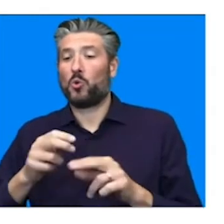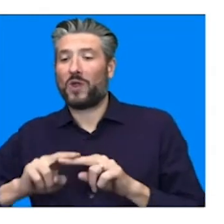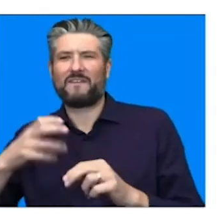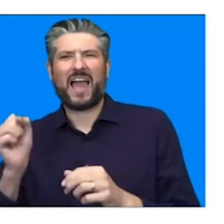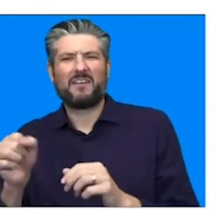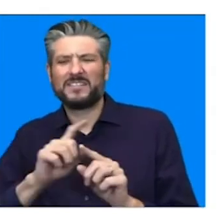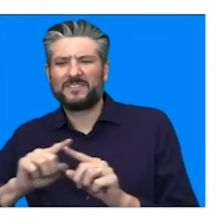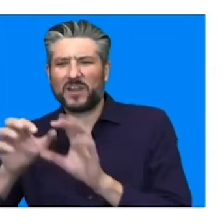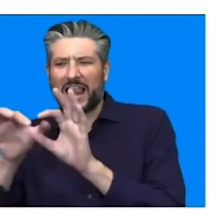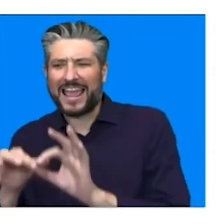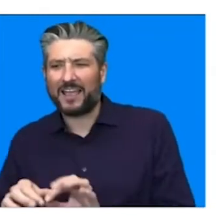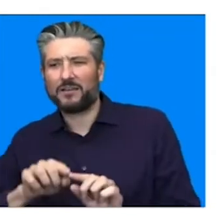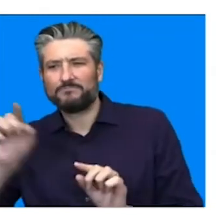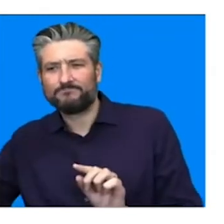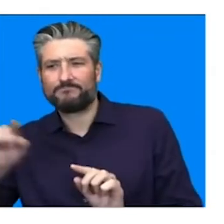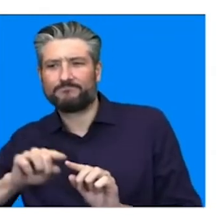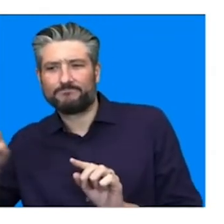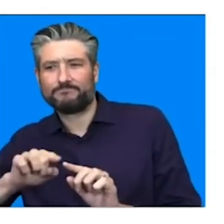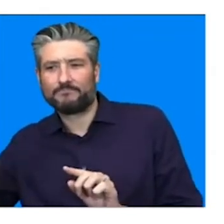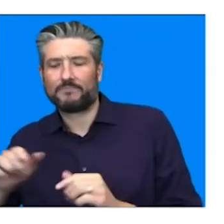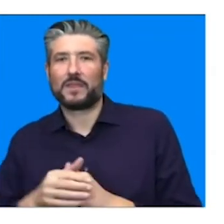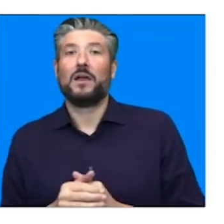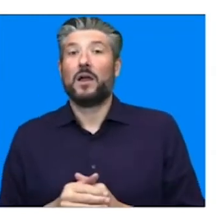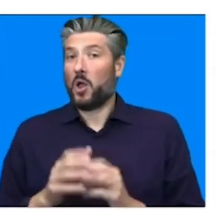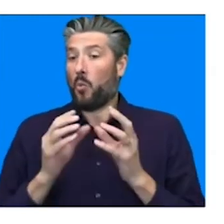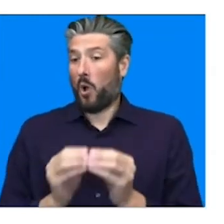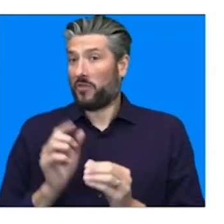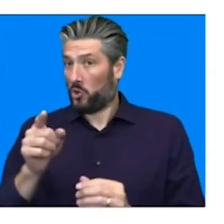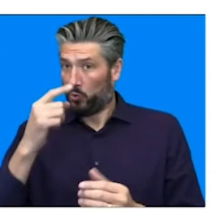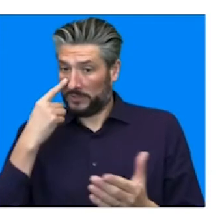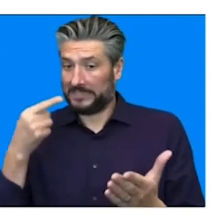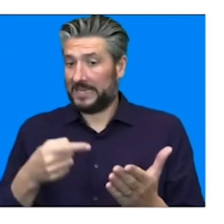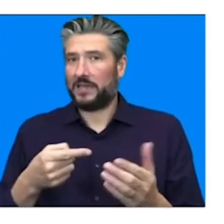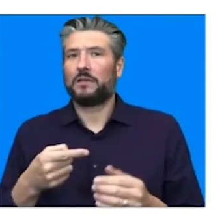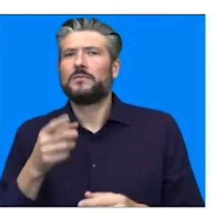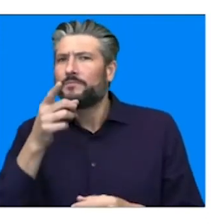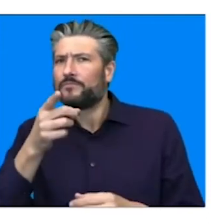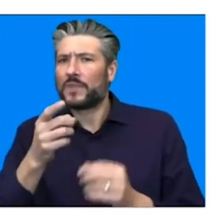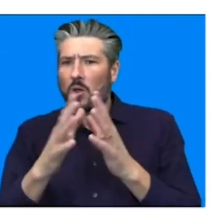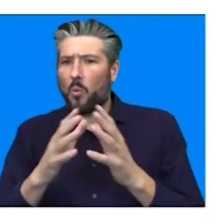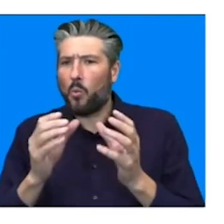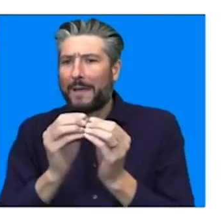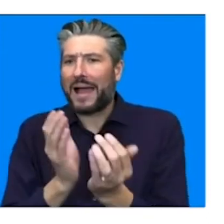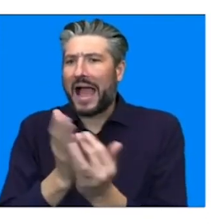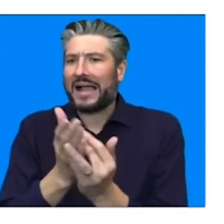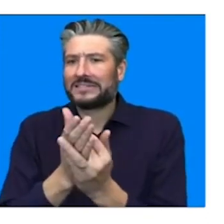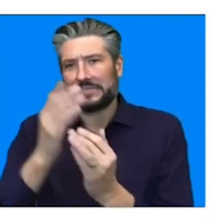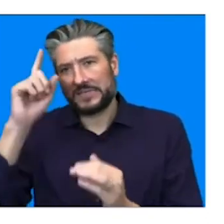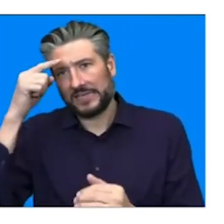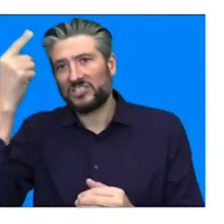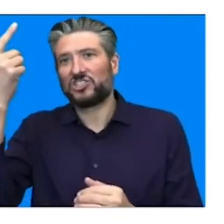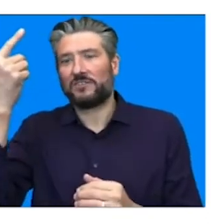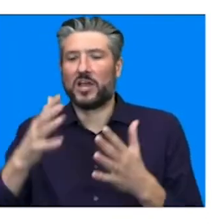for audio and TTS which are worth consulting are the Web Accessibility Initiative, or WAI, which is